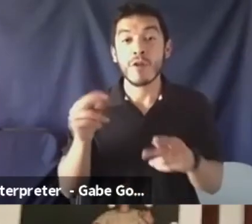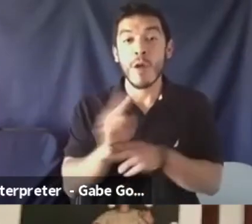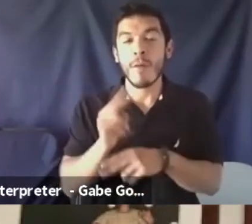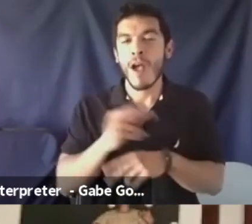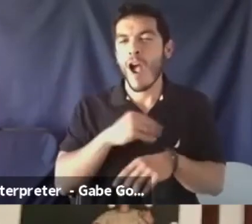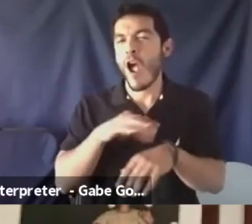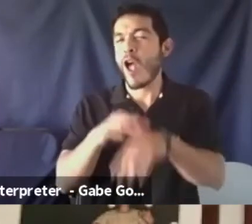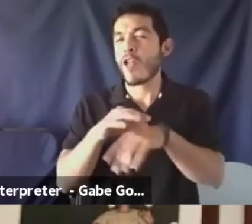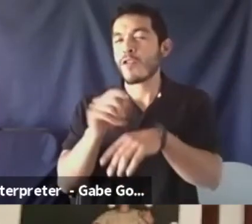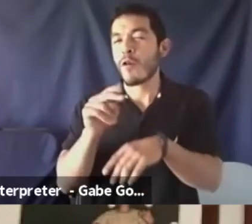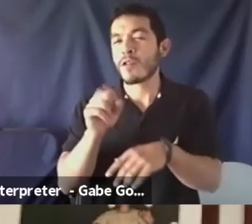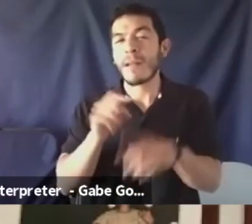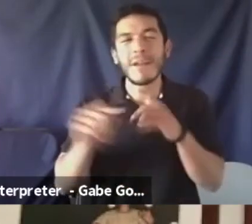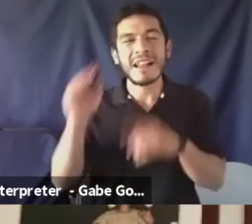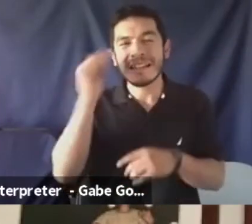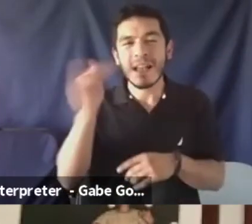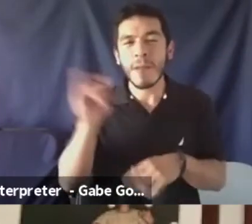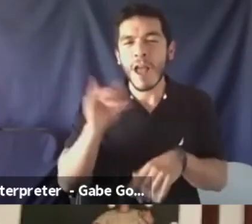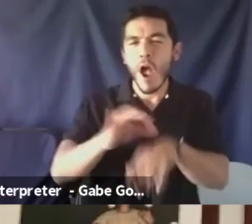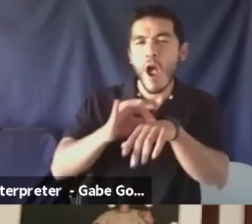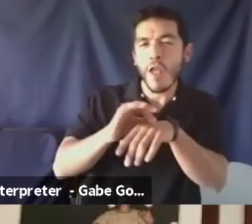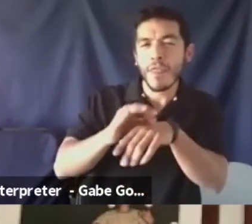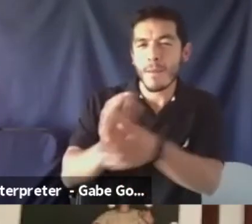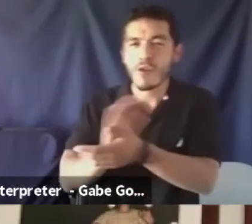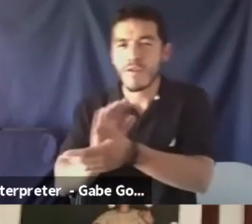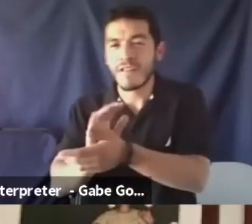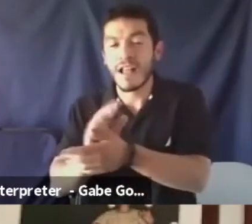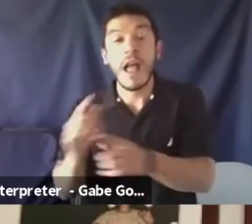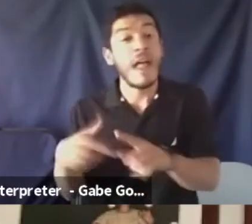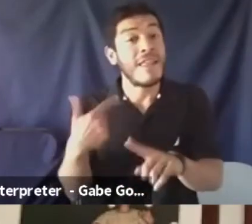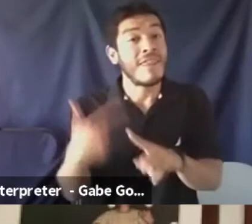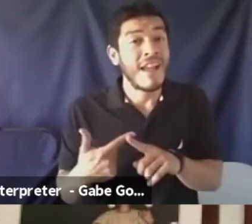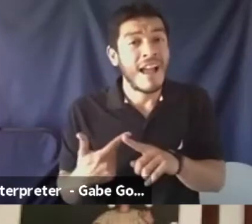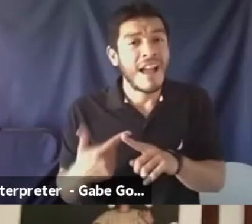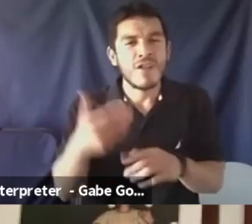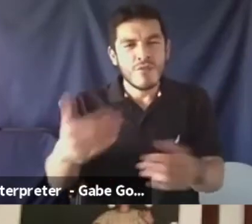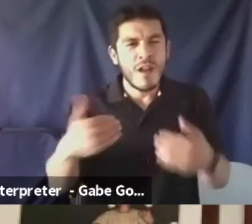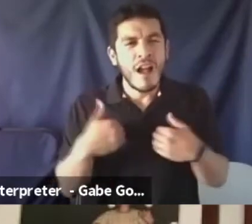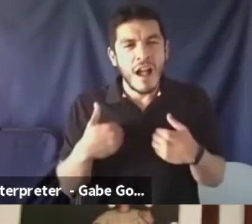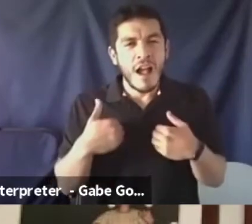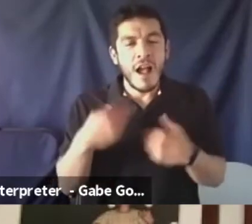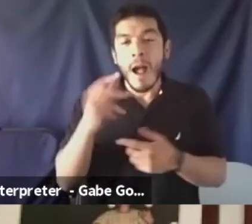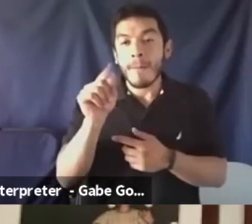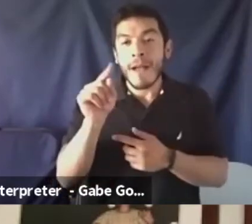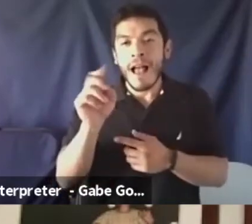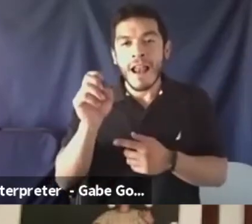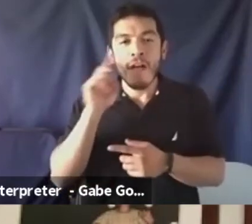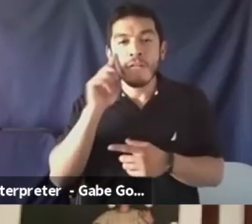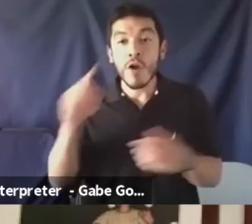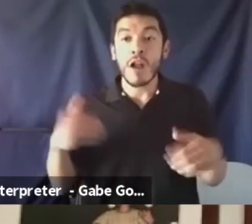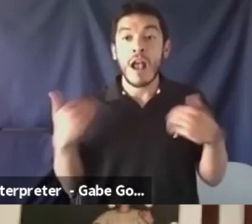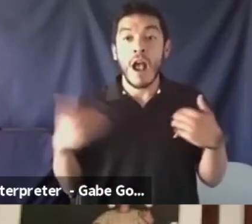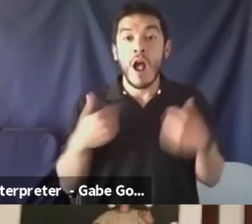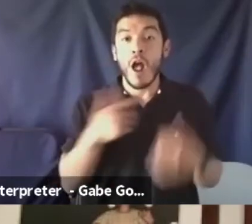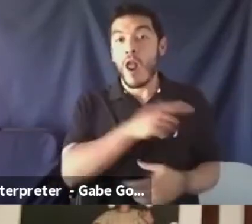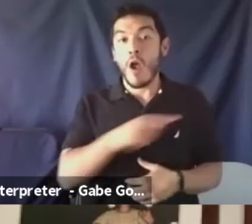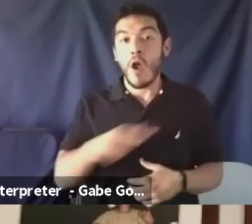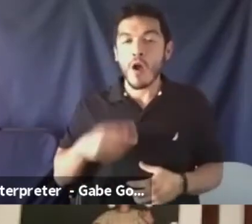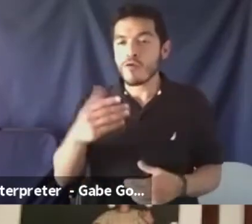It seemed like there was like an earthy kind of tone, but then Yes. you had palette for the Young Lords. You had a